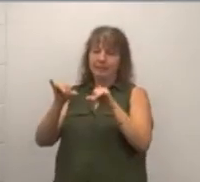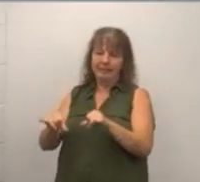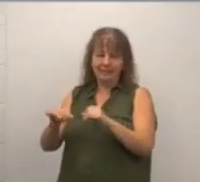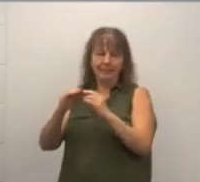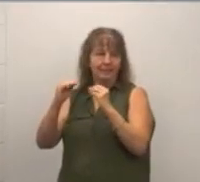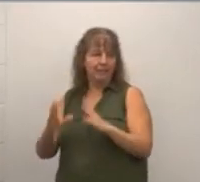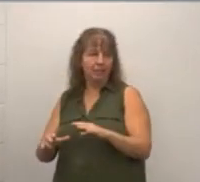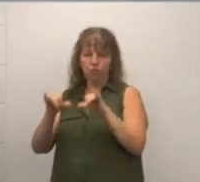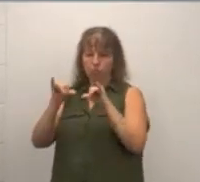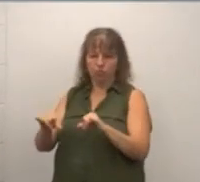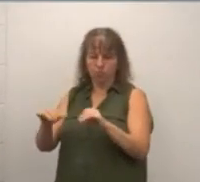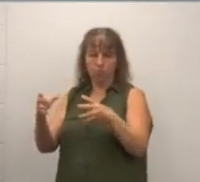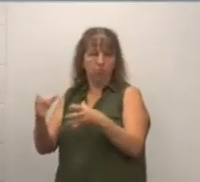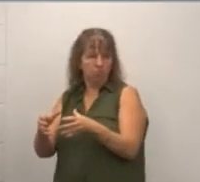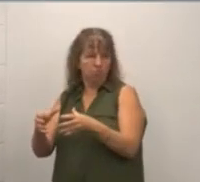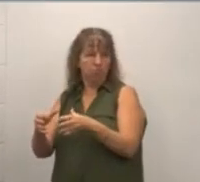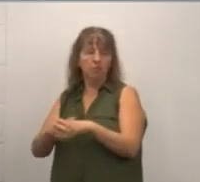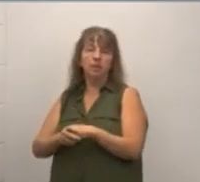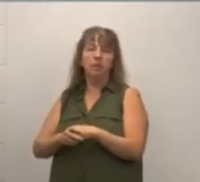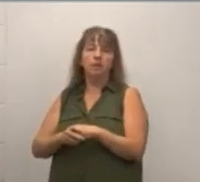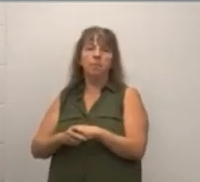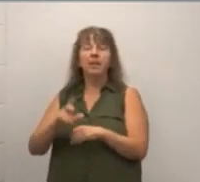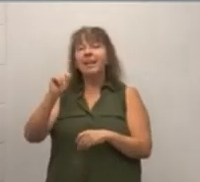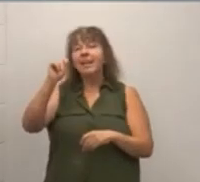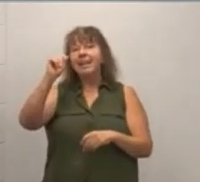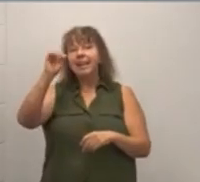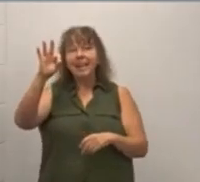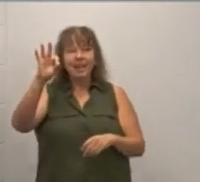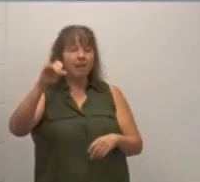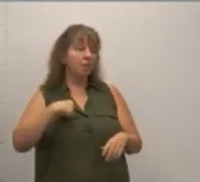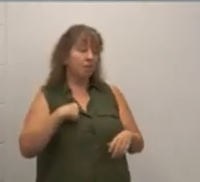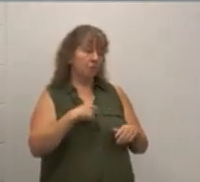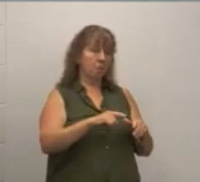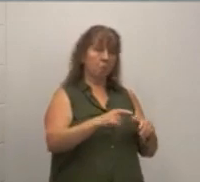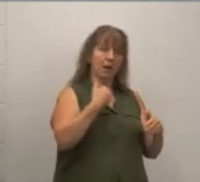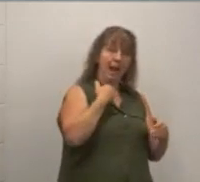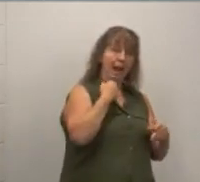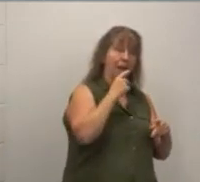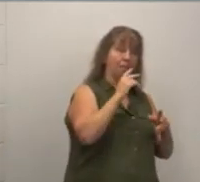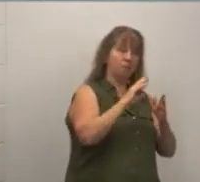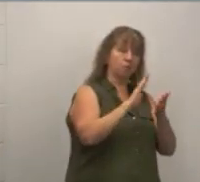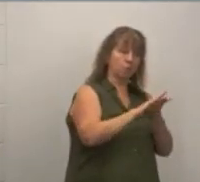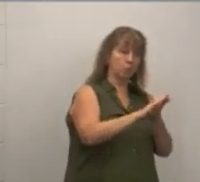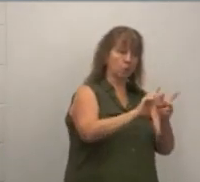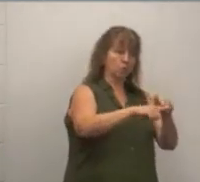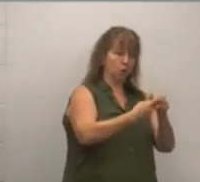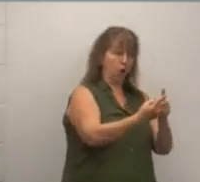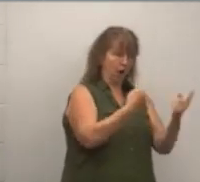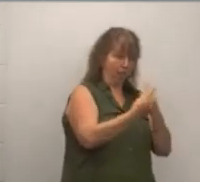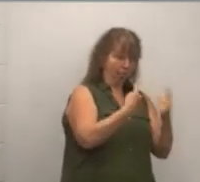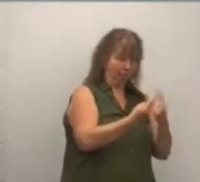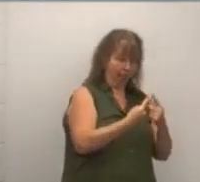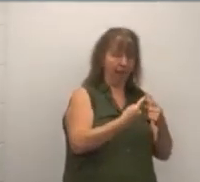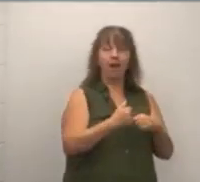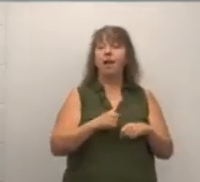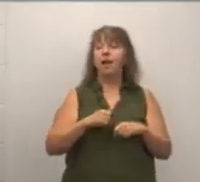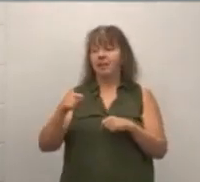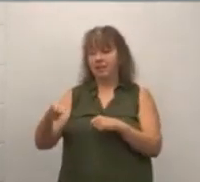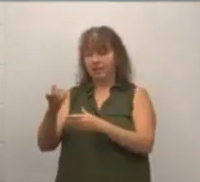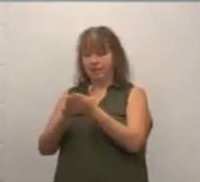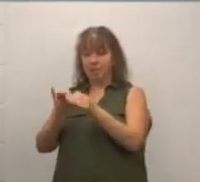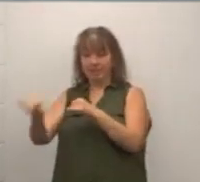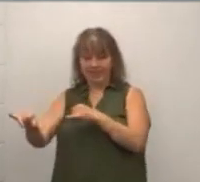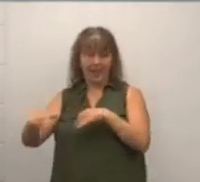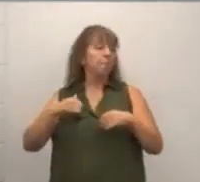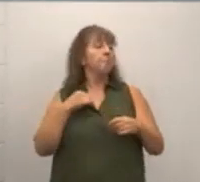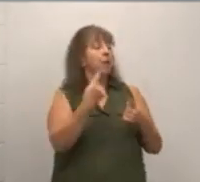in front of them. If we start school like we're planning to start, then students will be in that